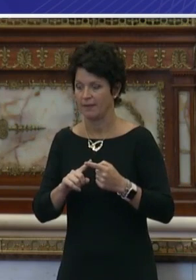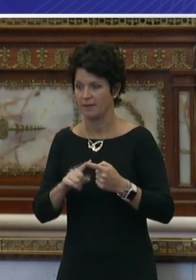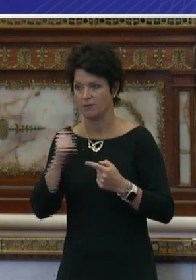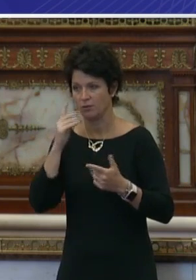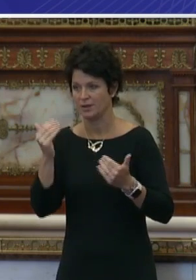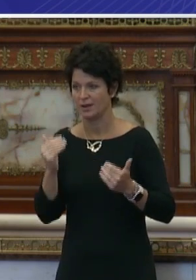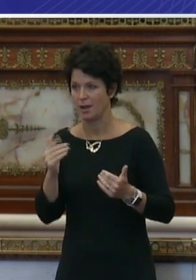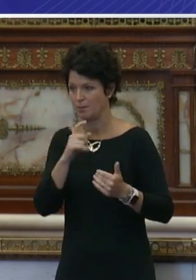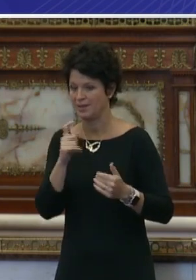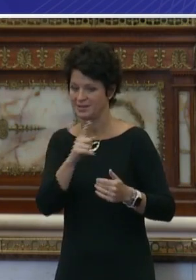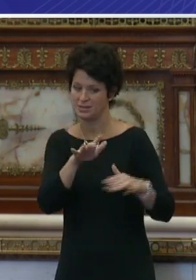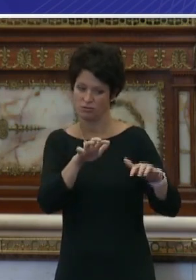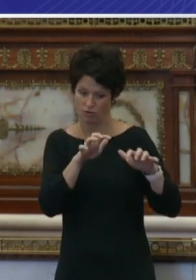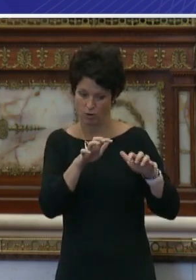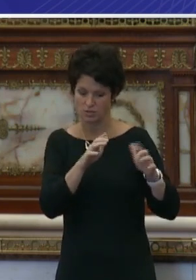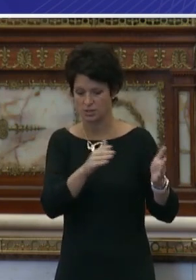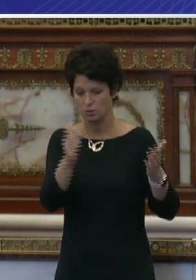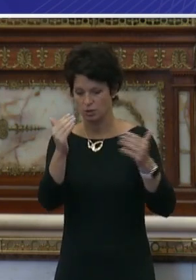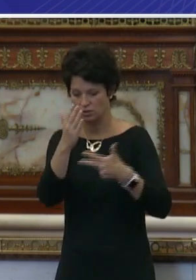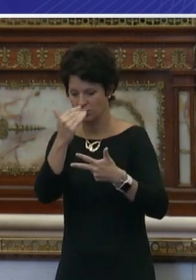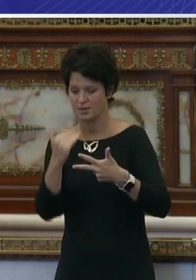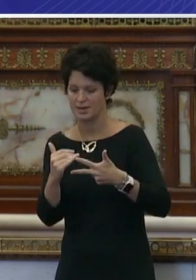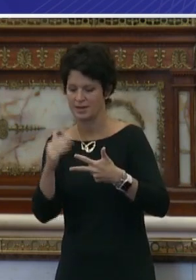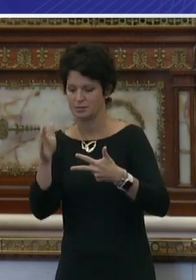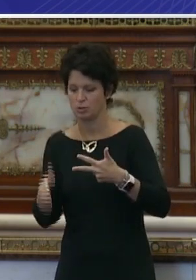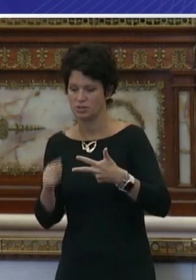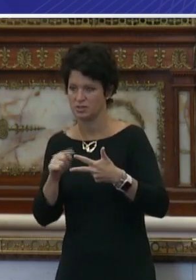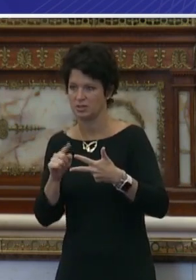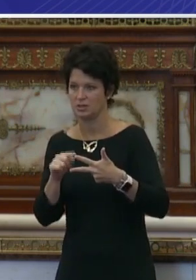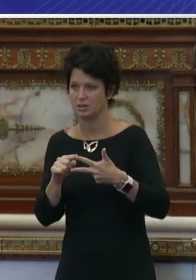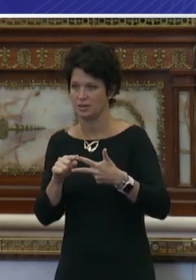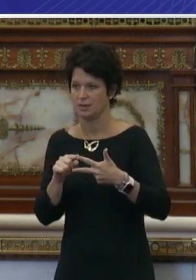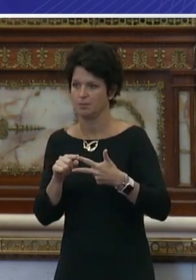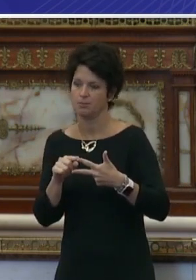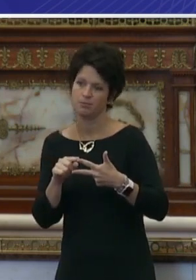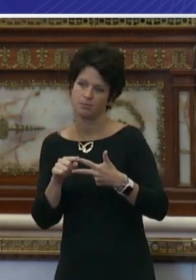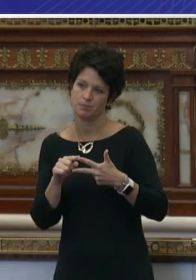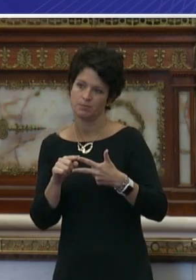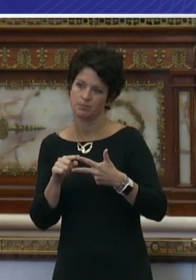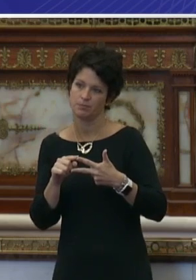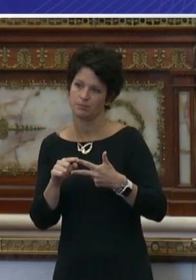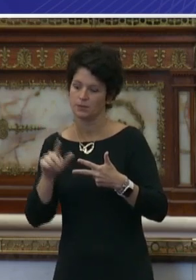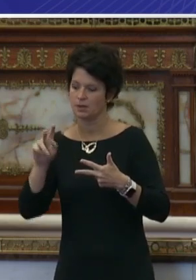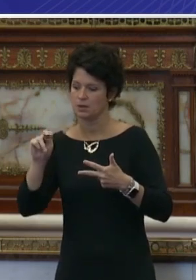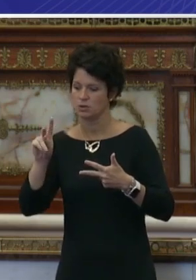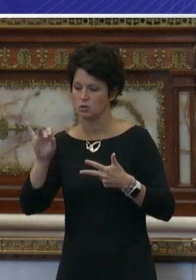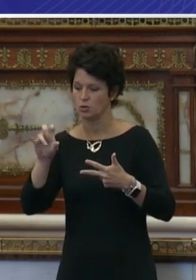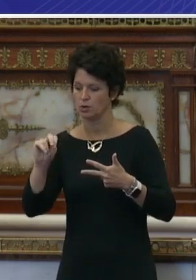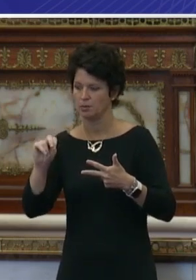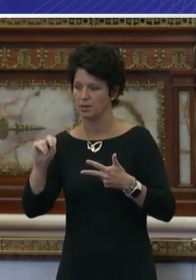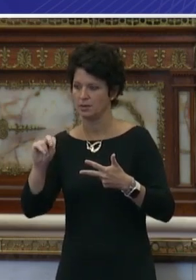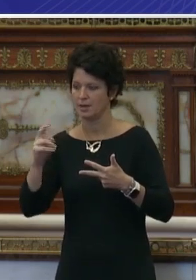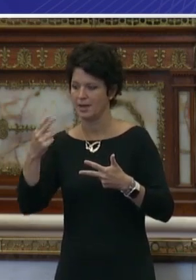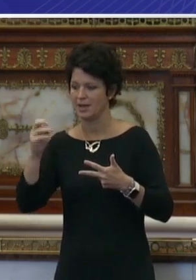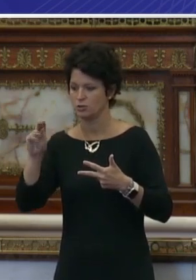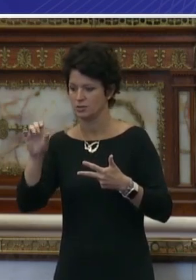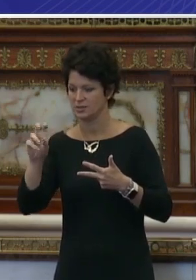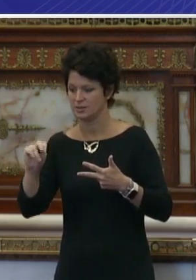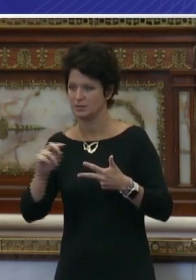we, since he's frozen here, we'll go to the next person on the list to testify, Norman Henderson.